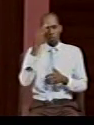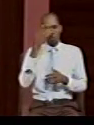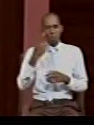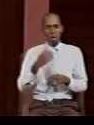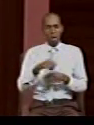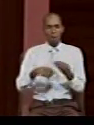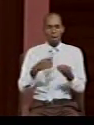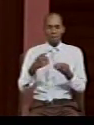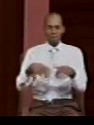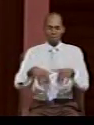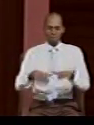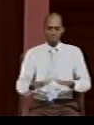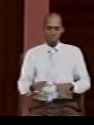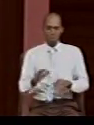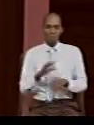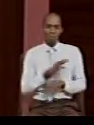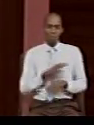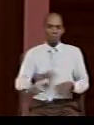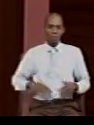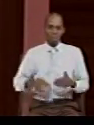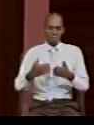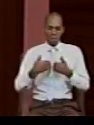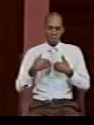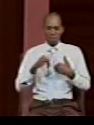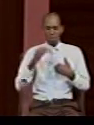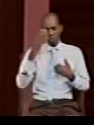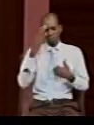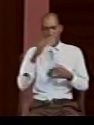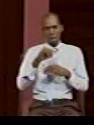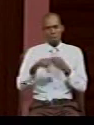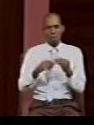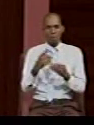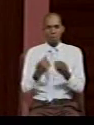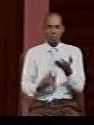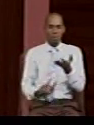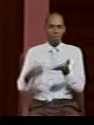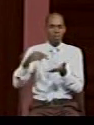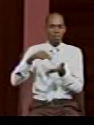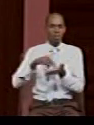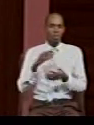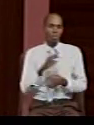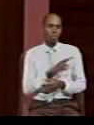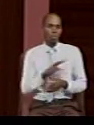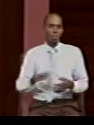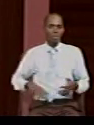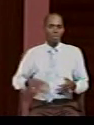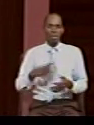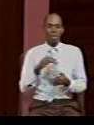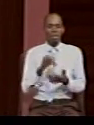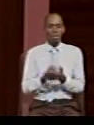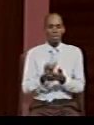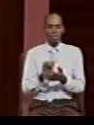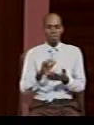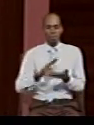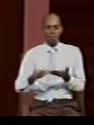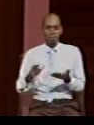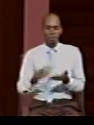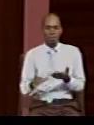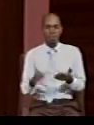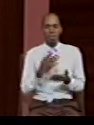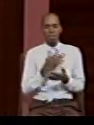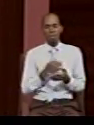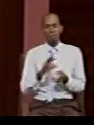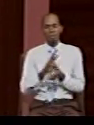Christ, having known about the resurrection of Christ, and that repentance and remission of